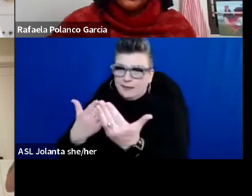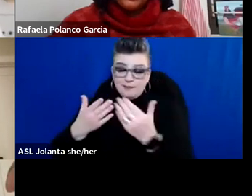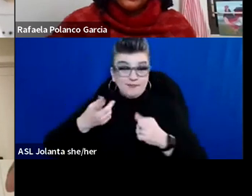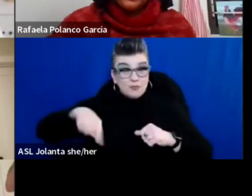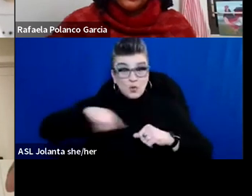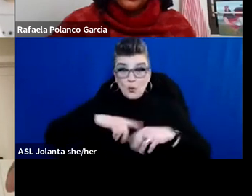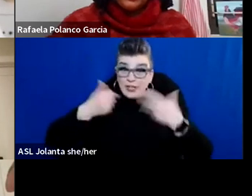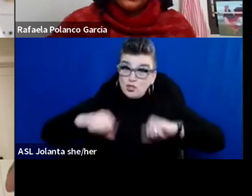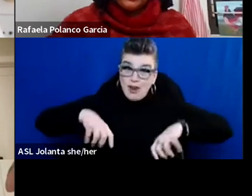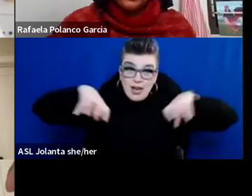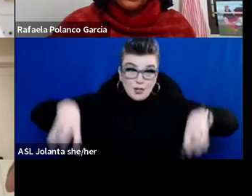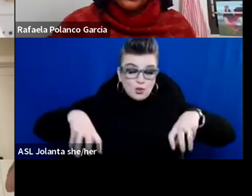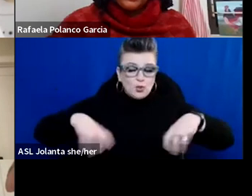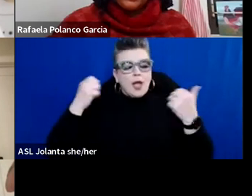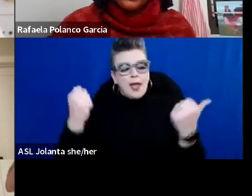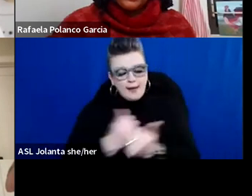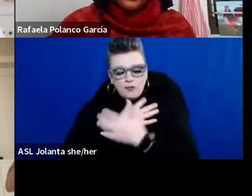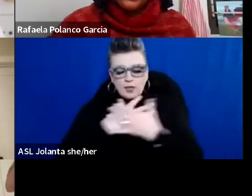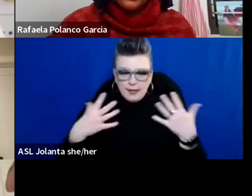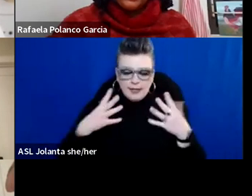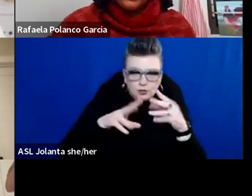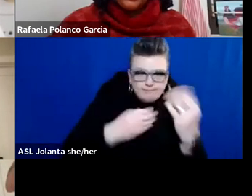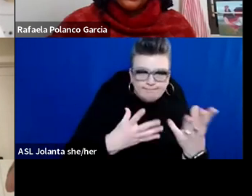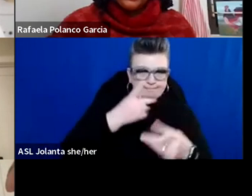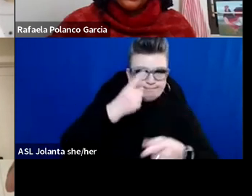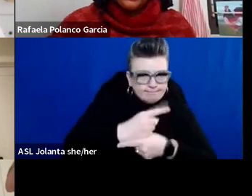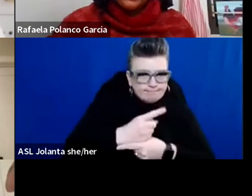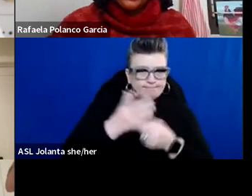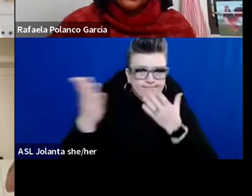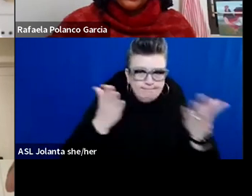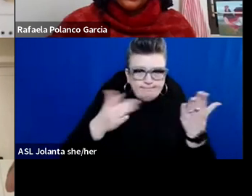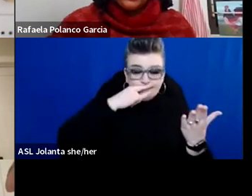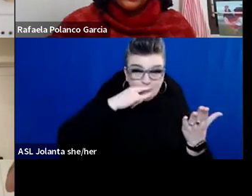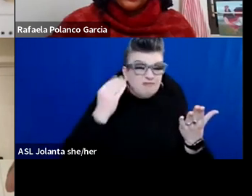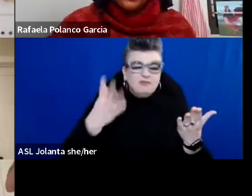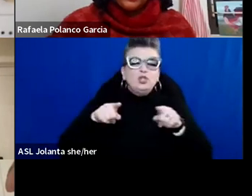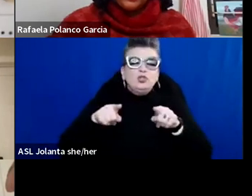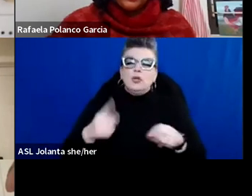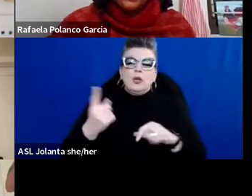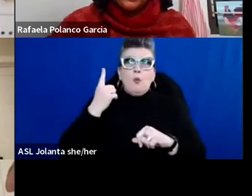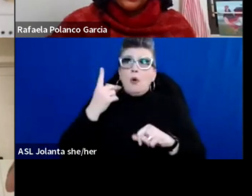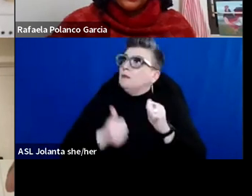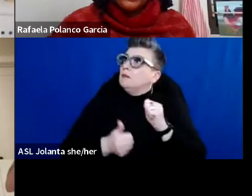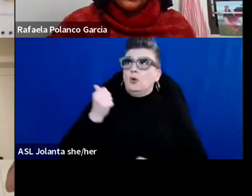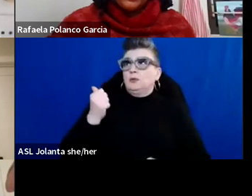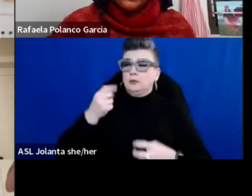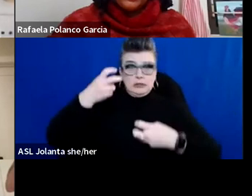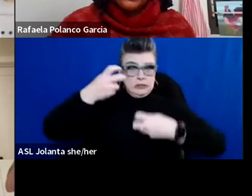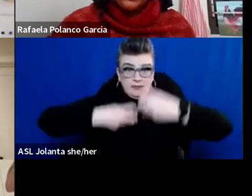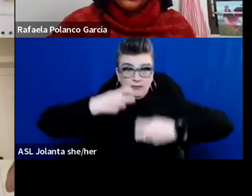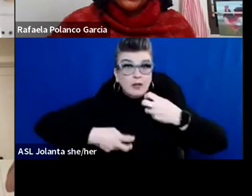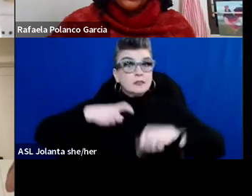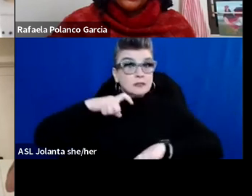possible to ensure that our kids are served well during what has been i think one of the most very difficult times of my